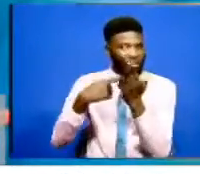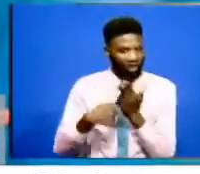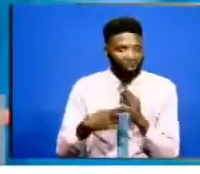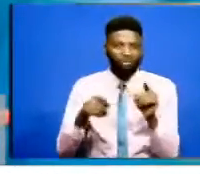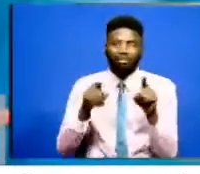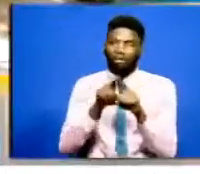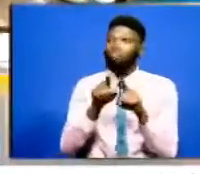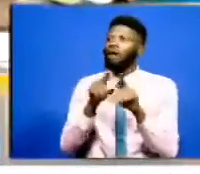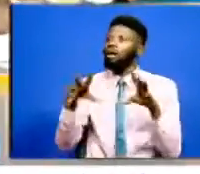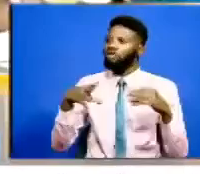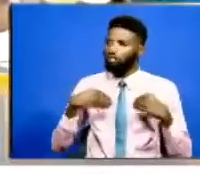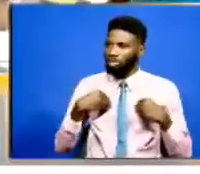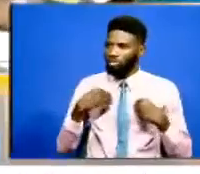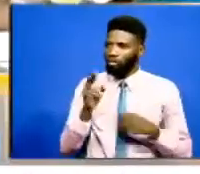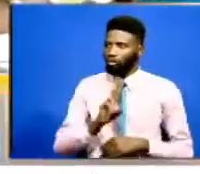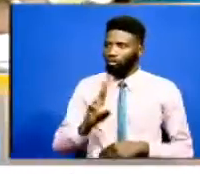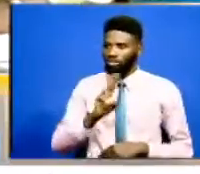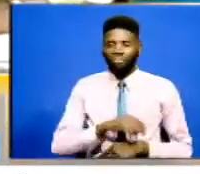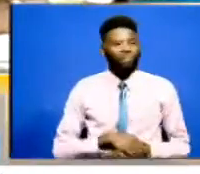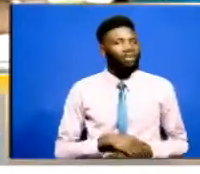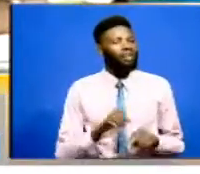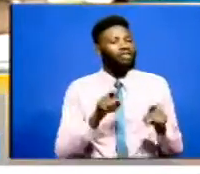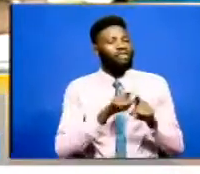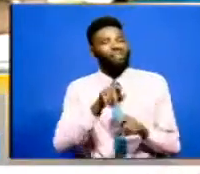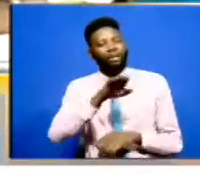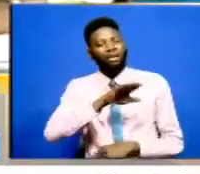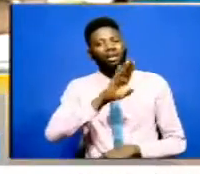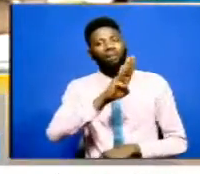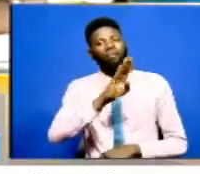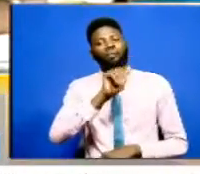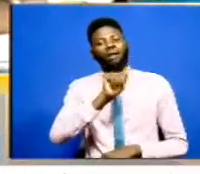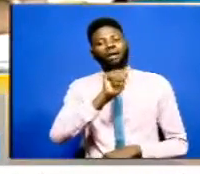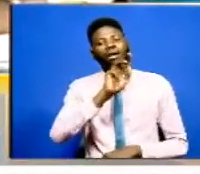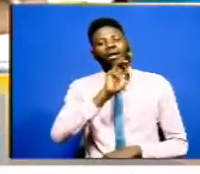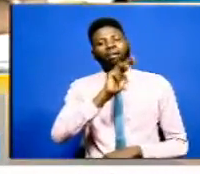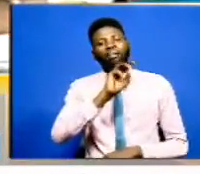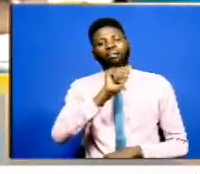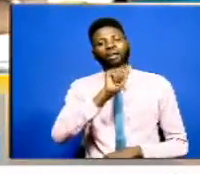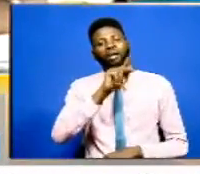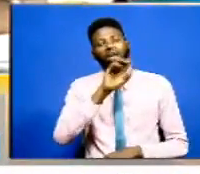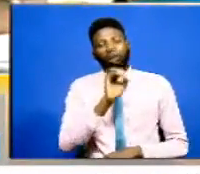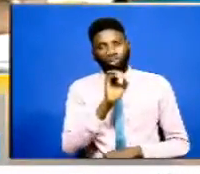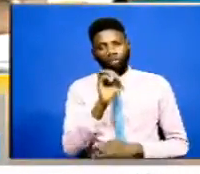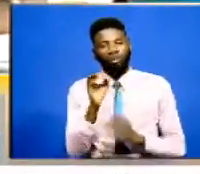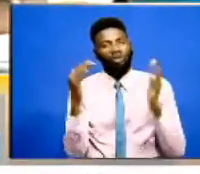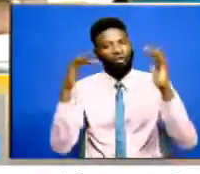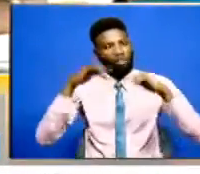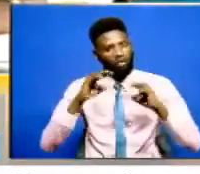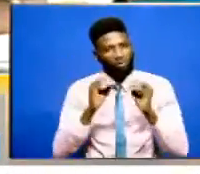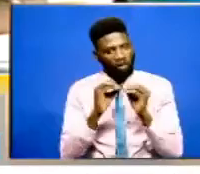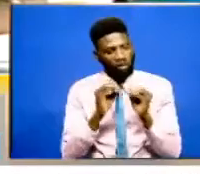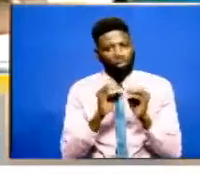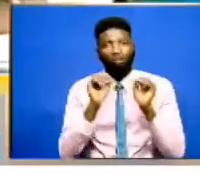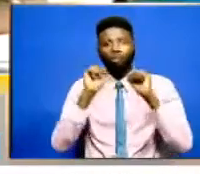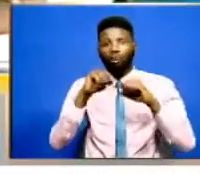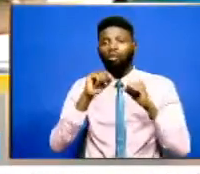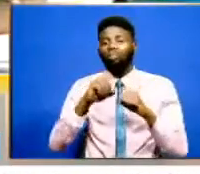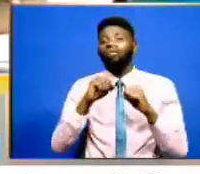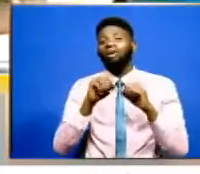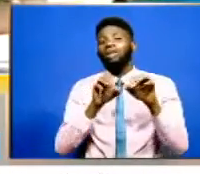my... And still on the Bamako Convention, perhaps we can touch on some of the signatories that we